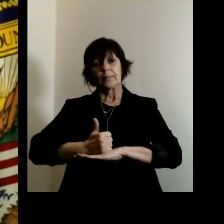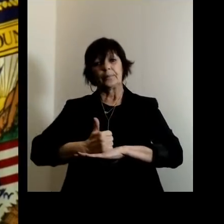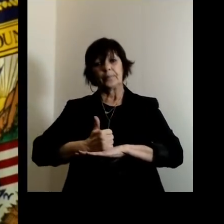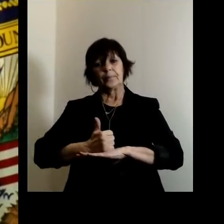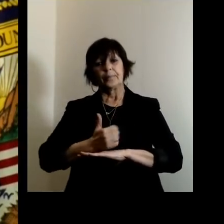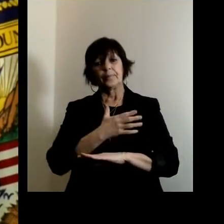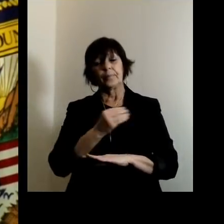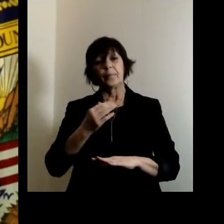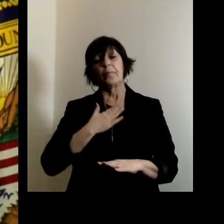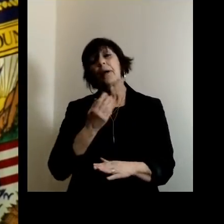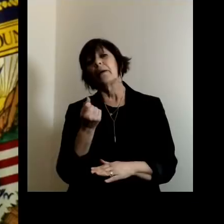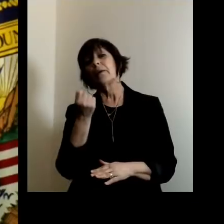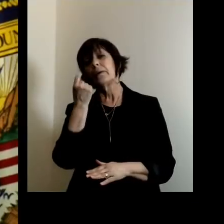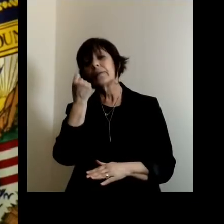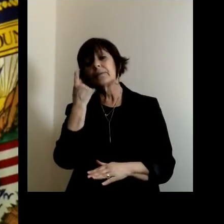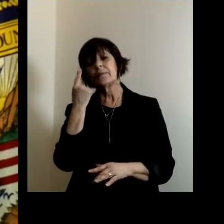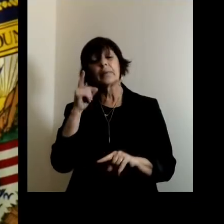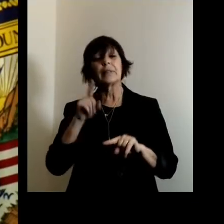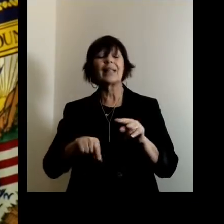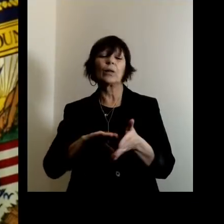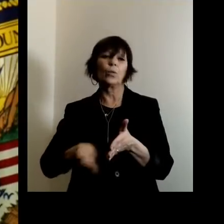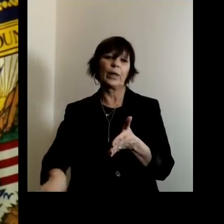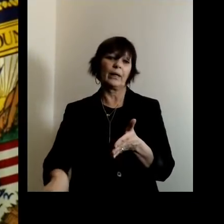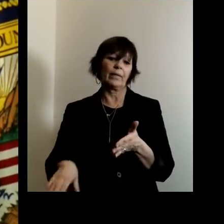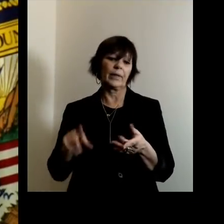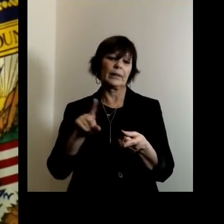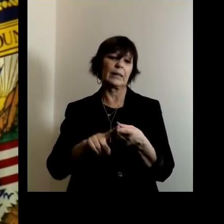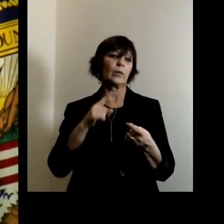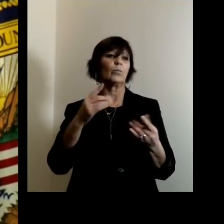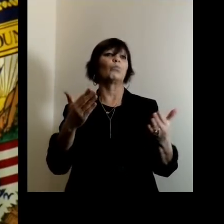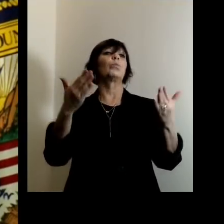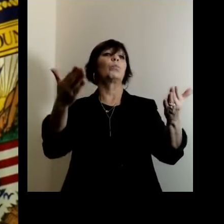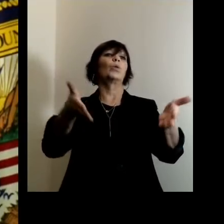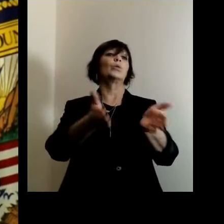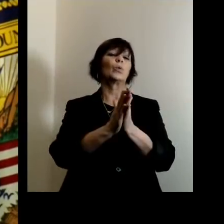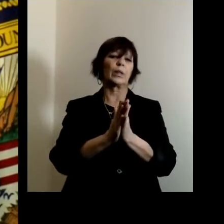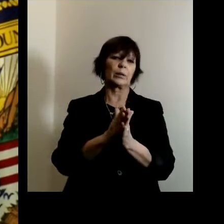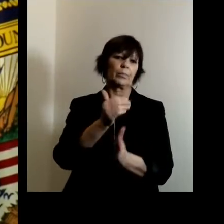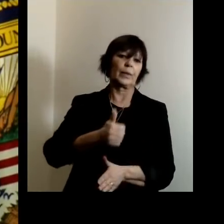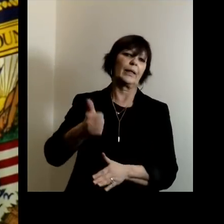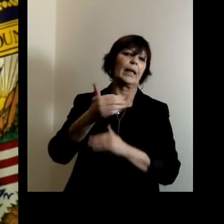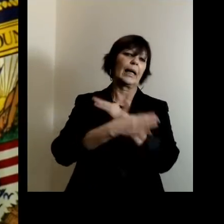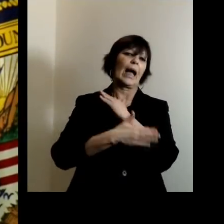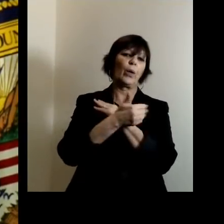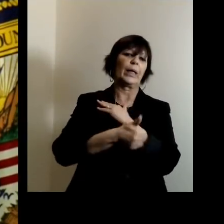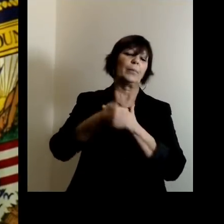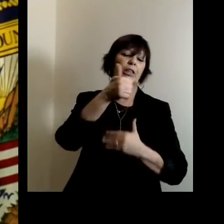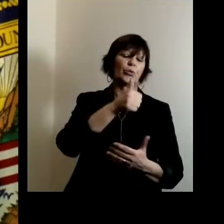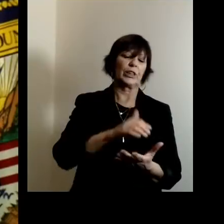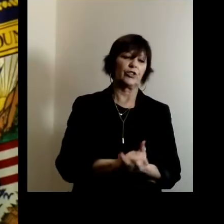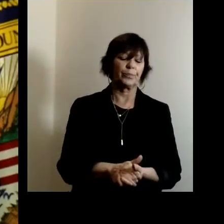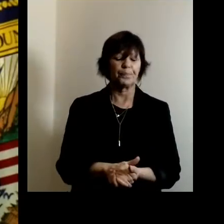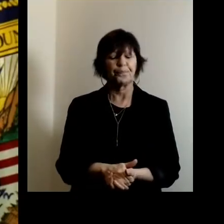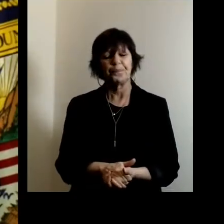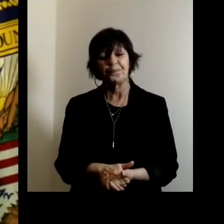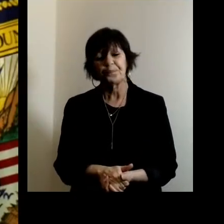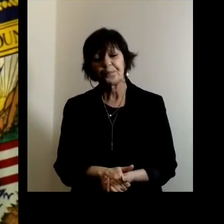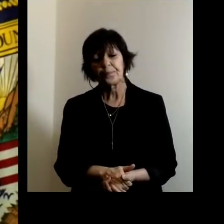and my understanding is they can't waive it unless it's actually been proposed and requested by the county administration to waive it in the first place.